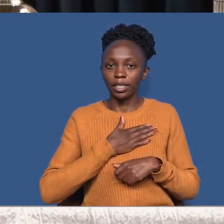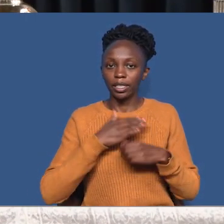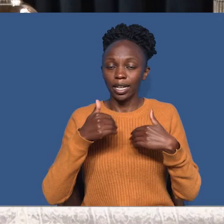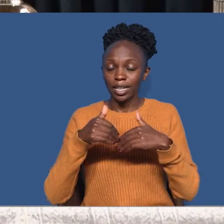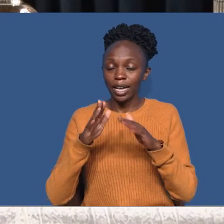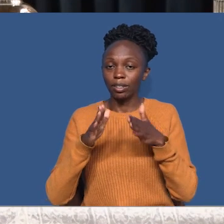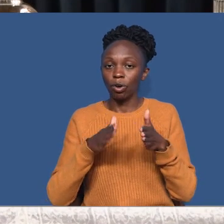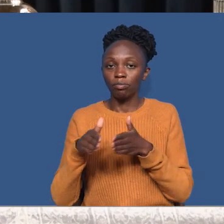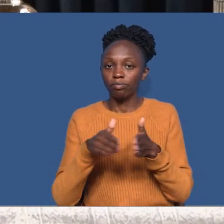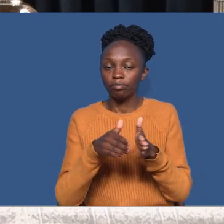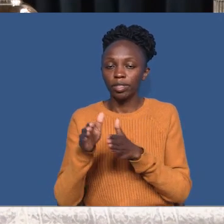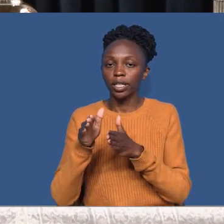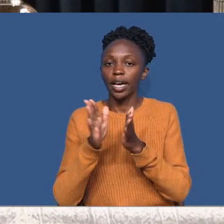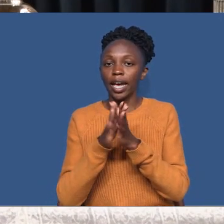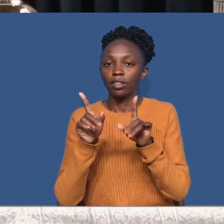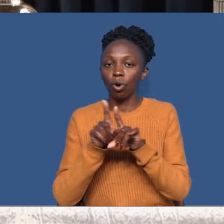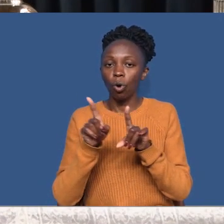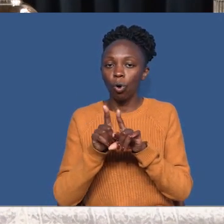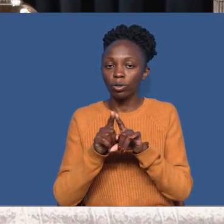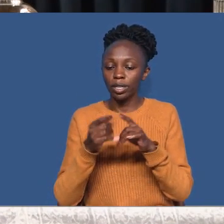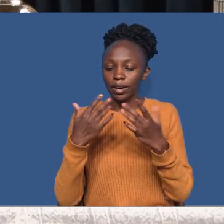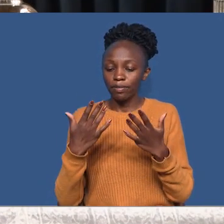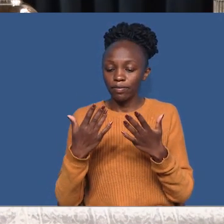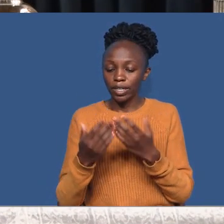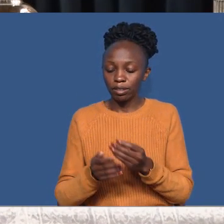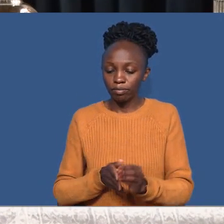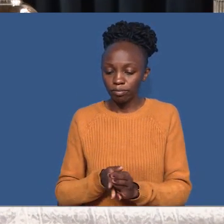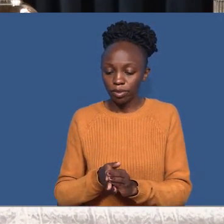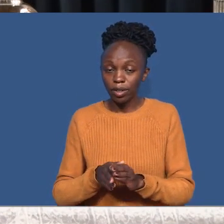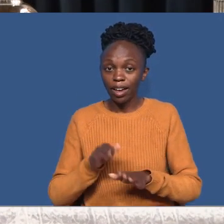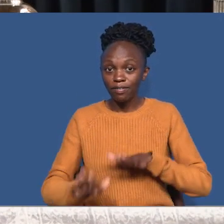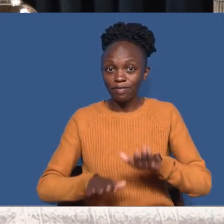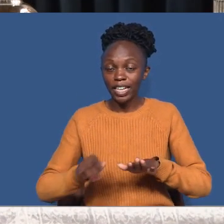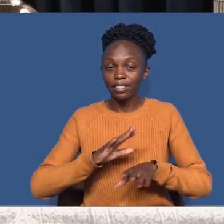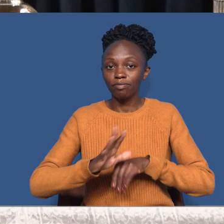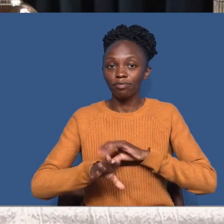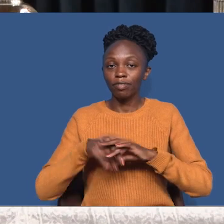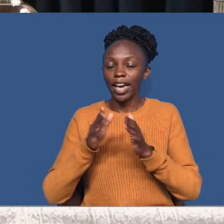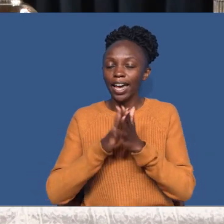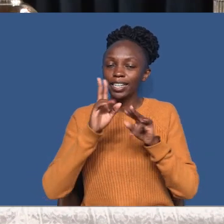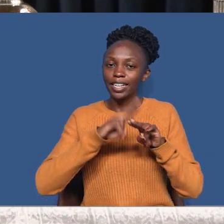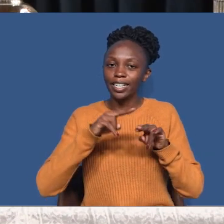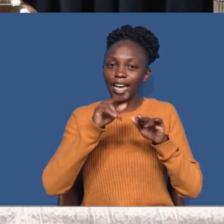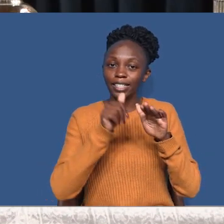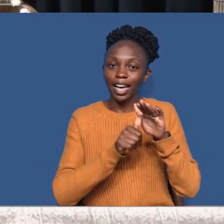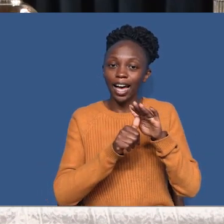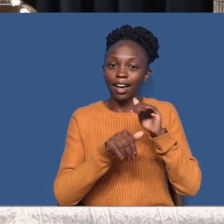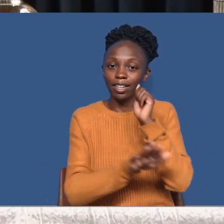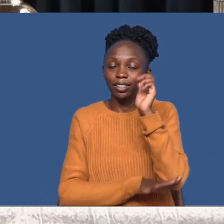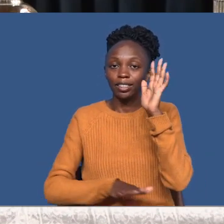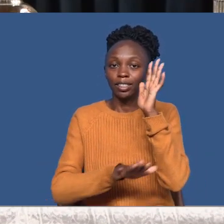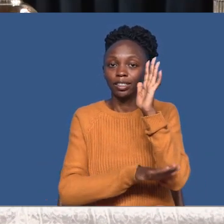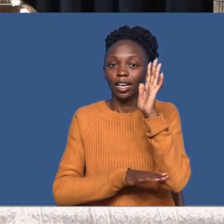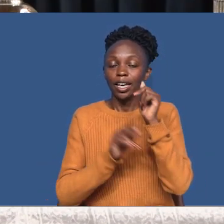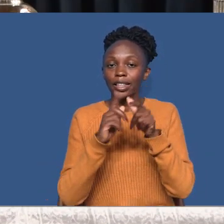water be brought and wash your feet and rest yourself under the tree. And I will bring